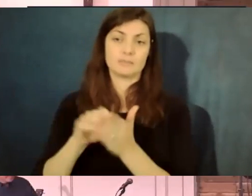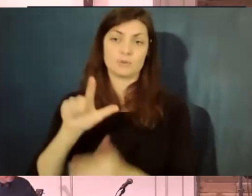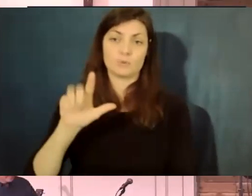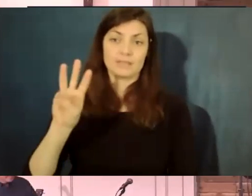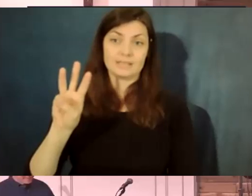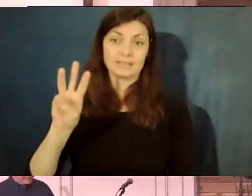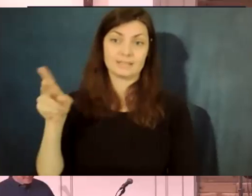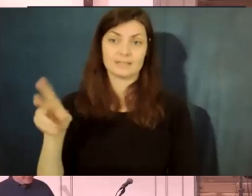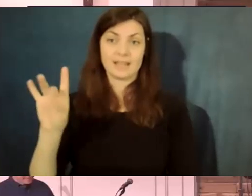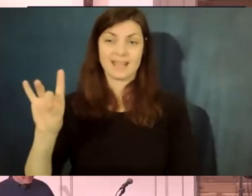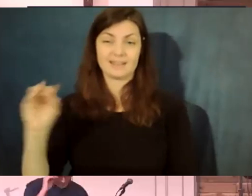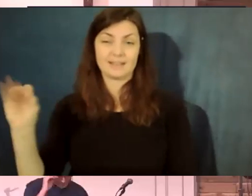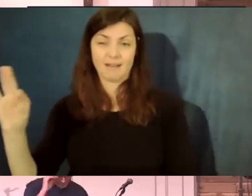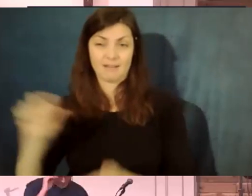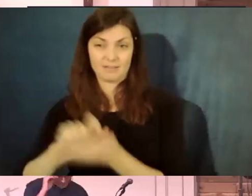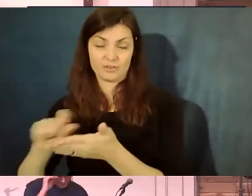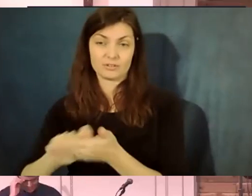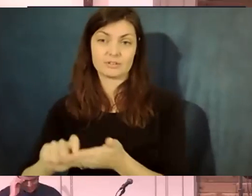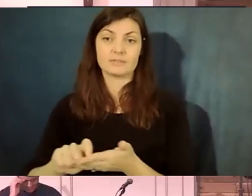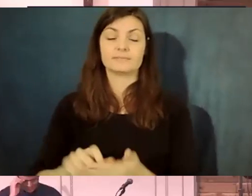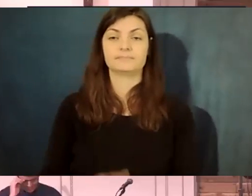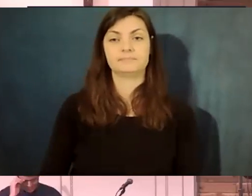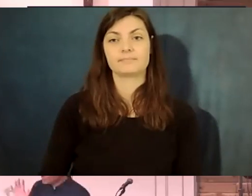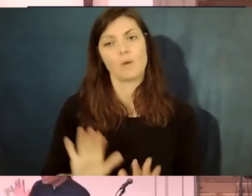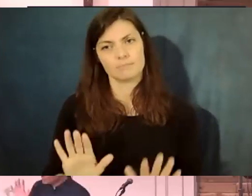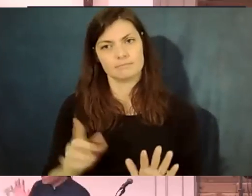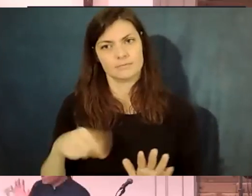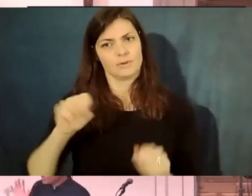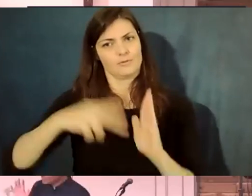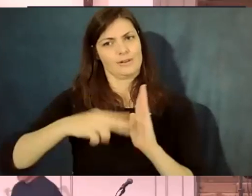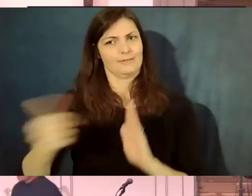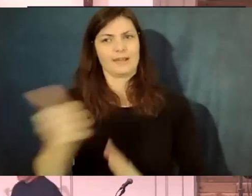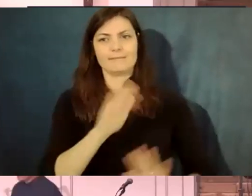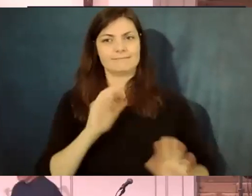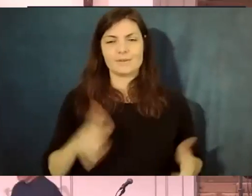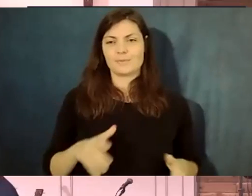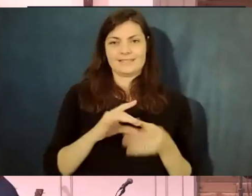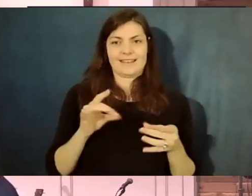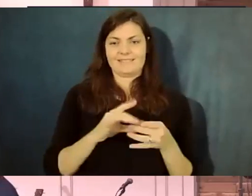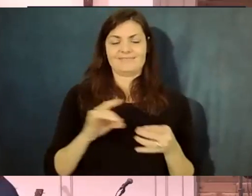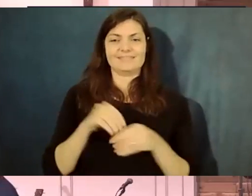In the King James, it says that, well, you can go read it on your own.